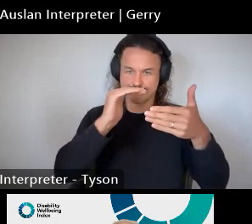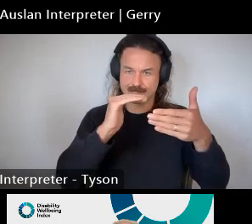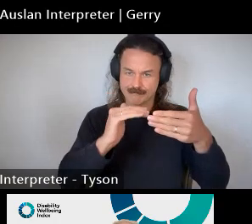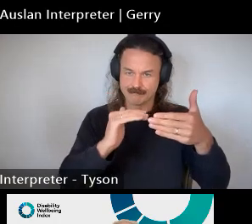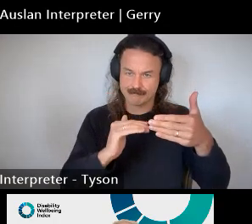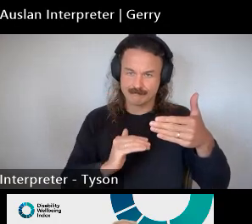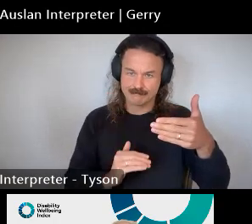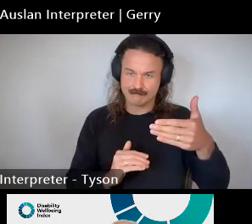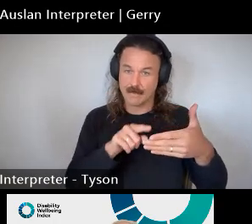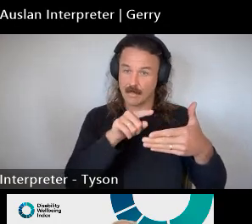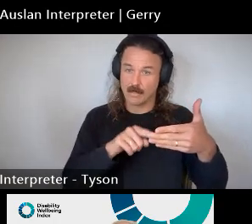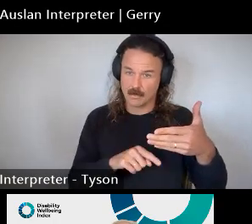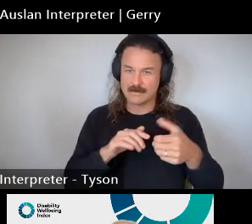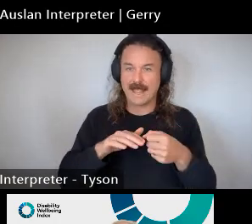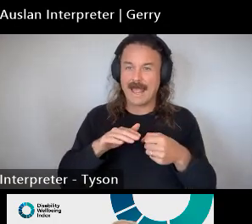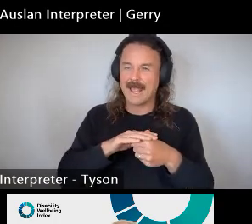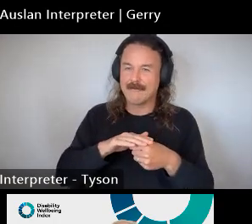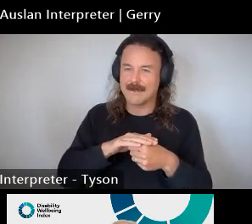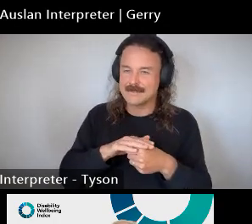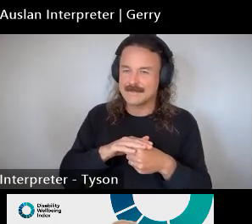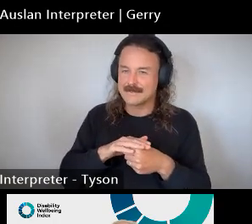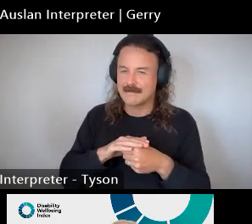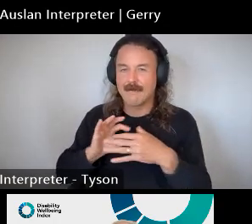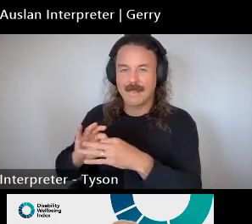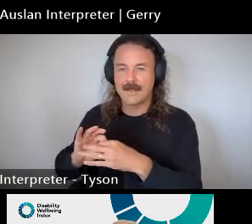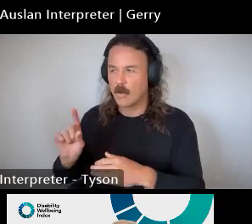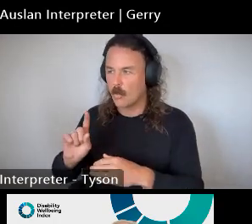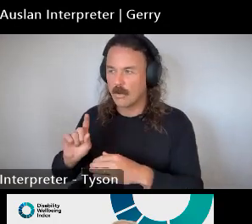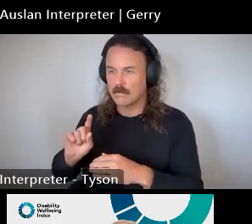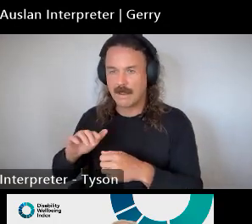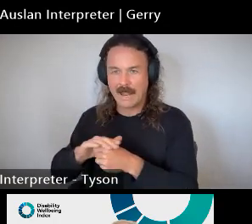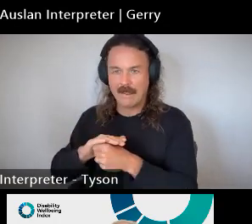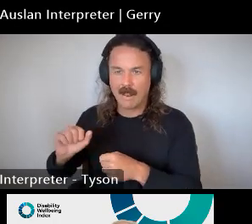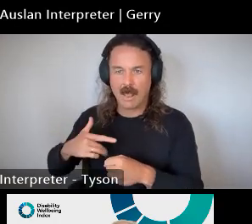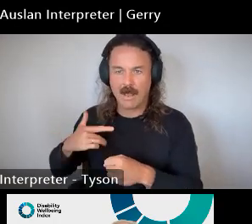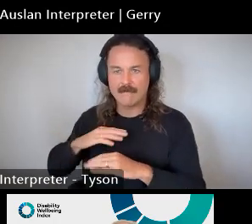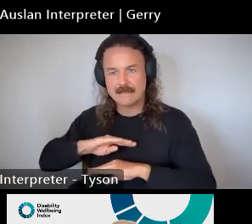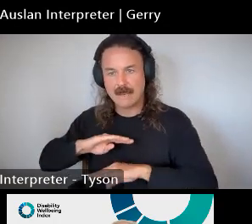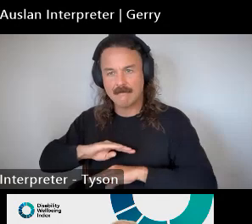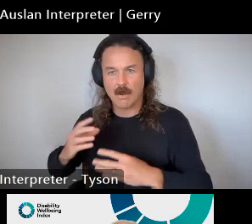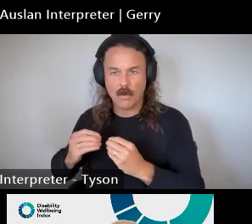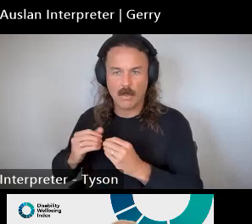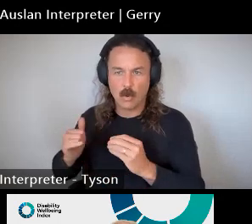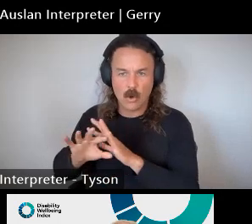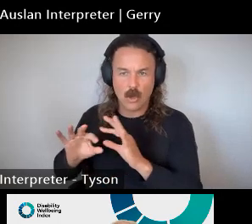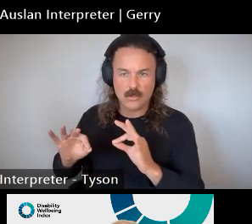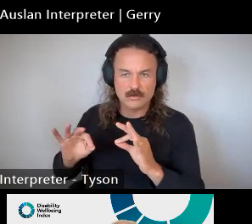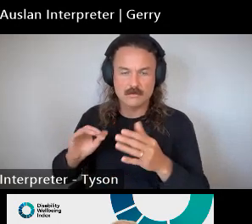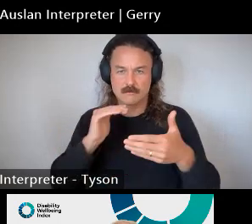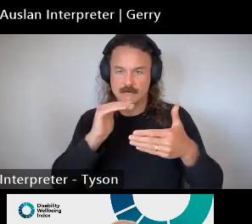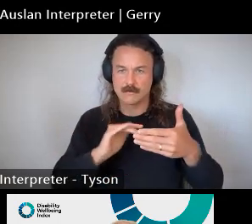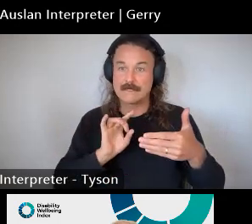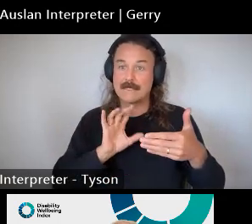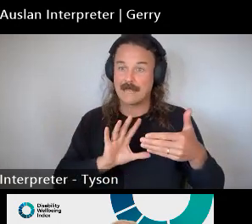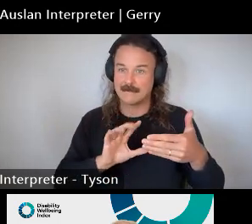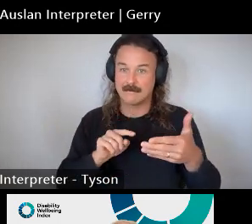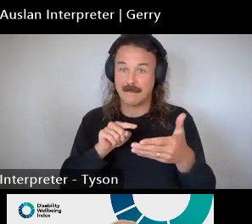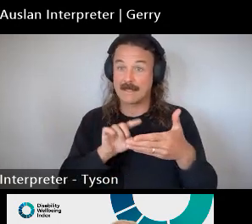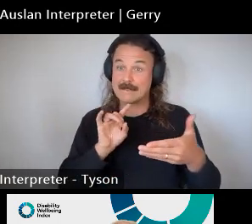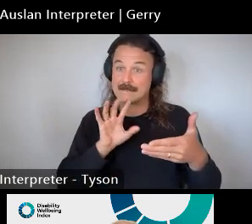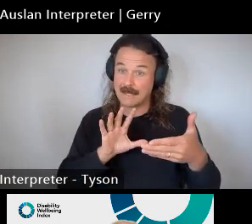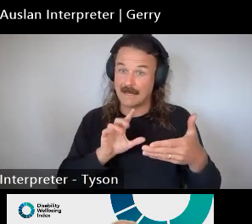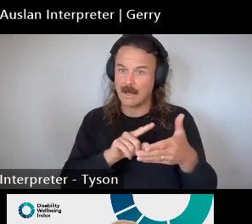for consultation. So before the step 2, we're coming out with the manageable documents and we bring to the stakeholders